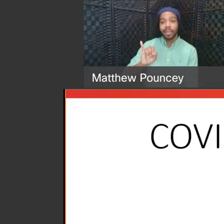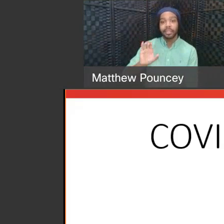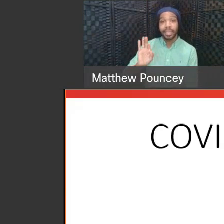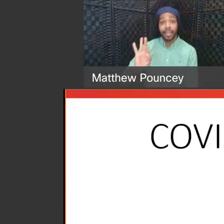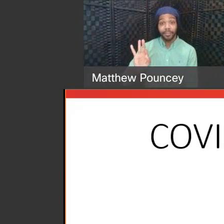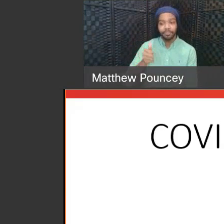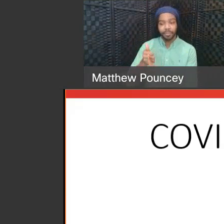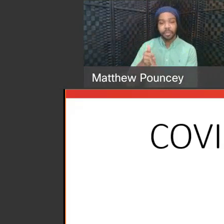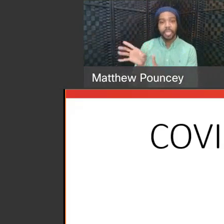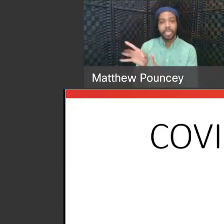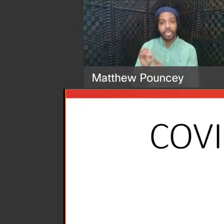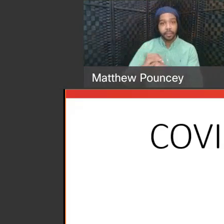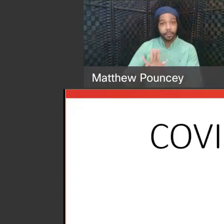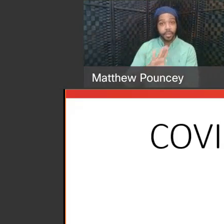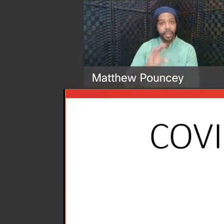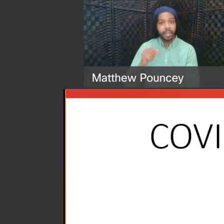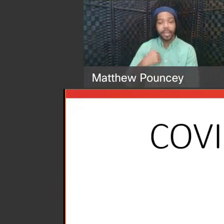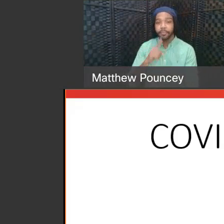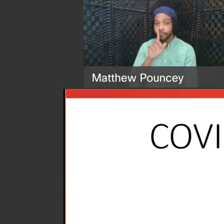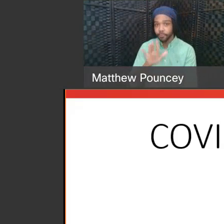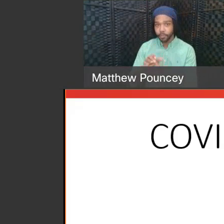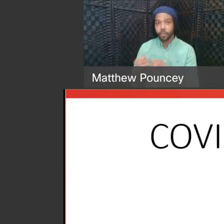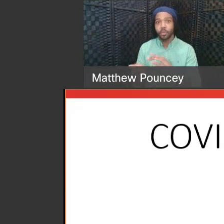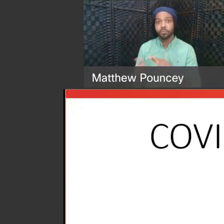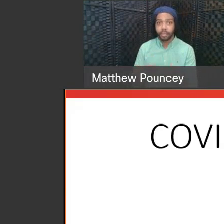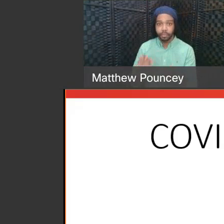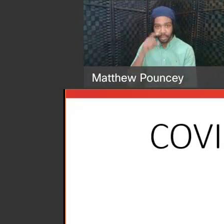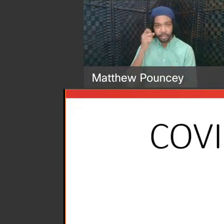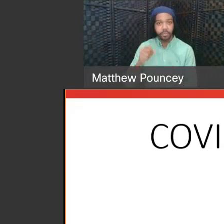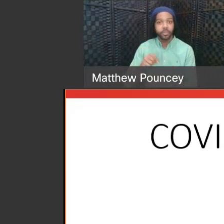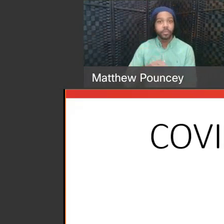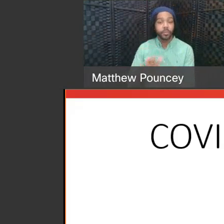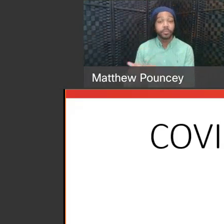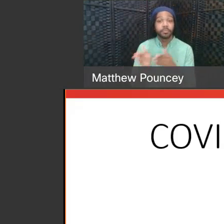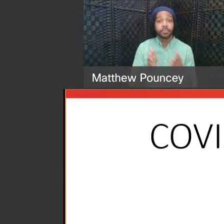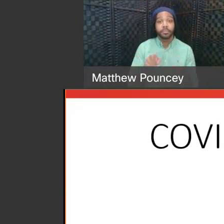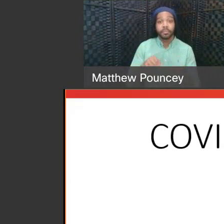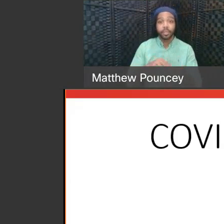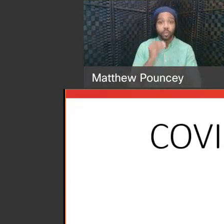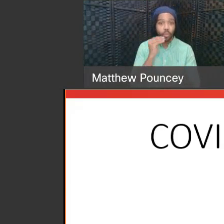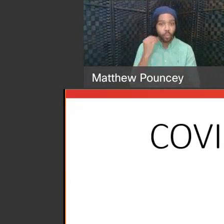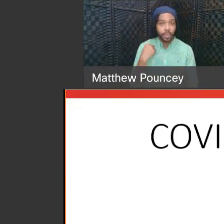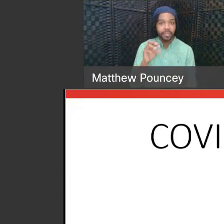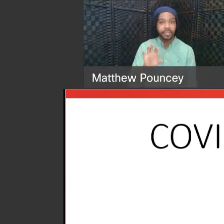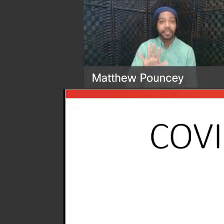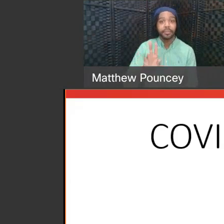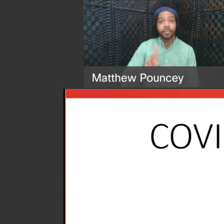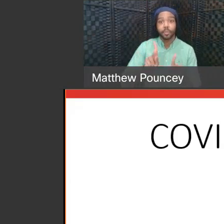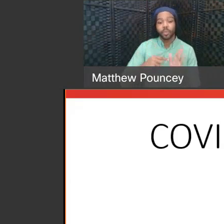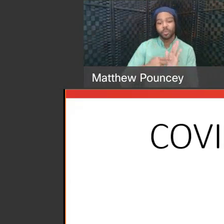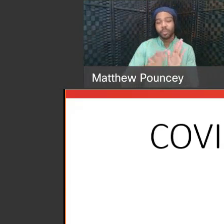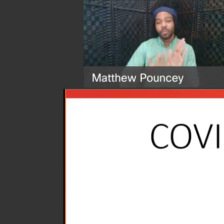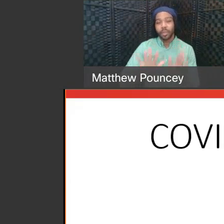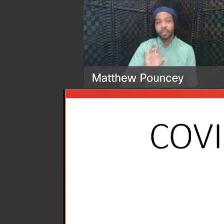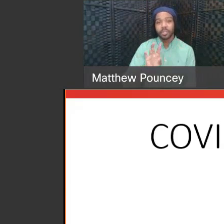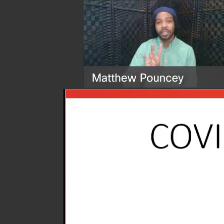contracted COVID and have a confirmed COVID death. In natural homes, it's 65 people, representing about